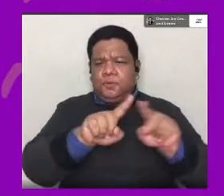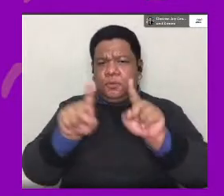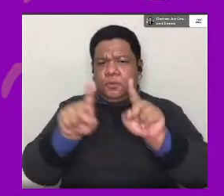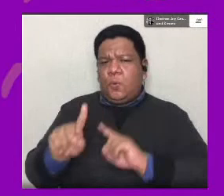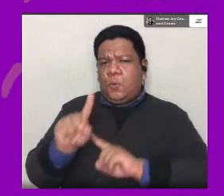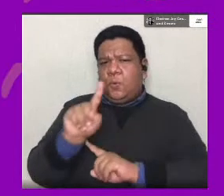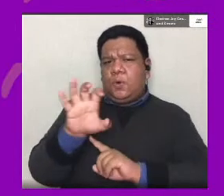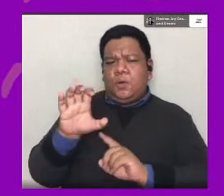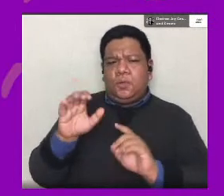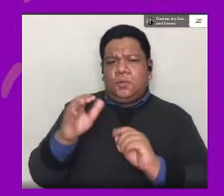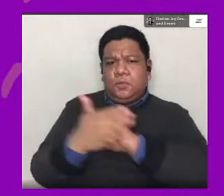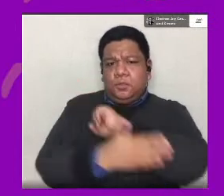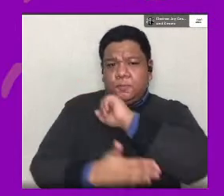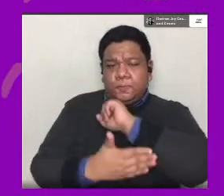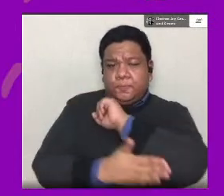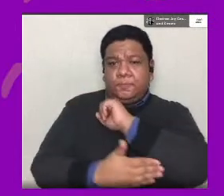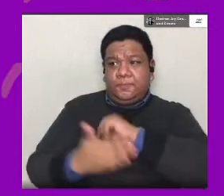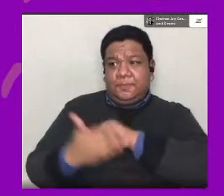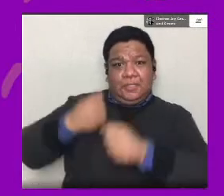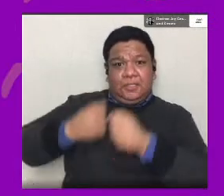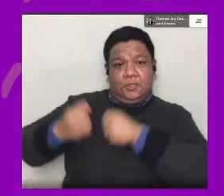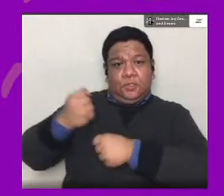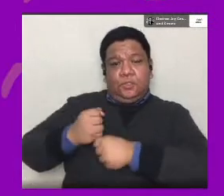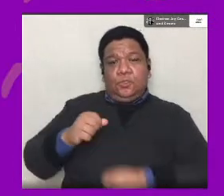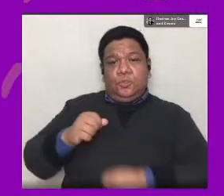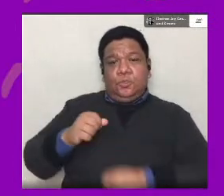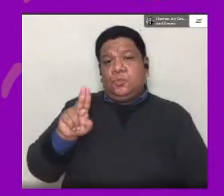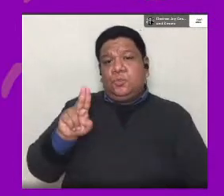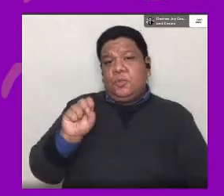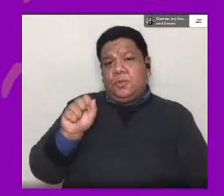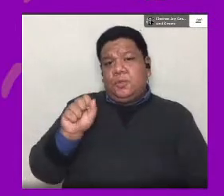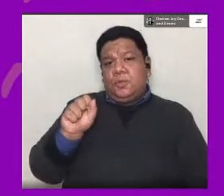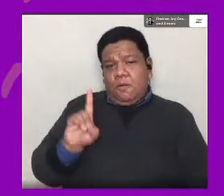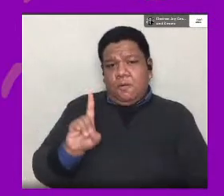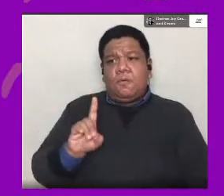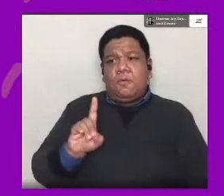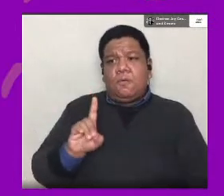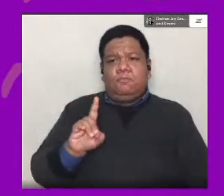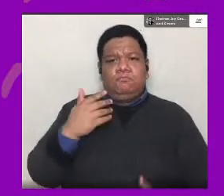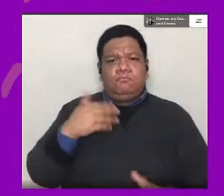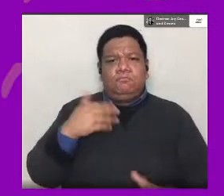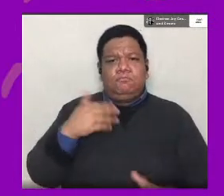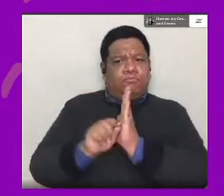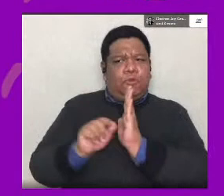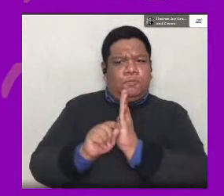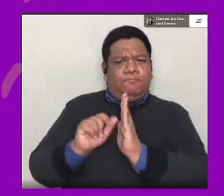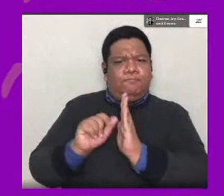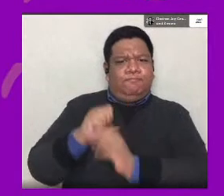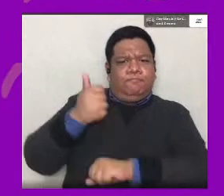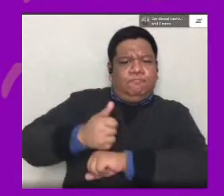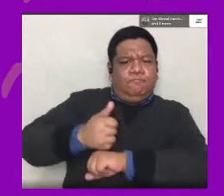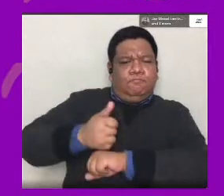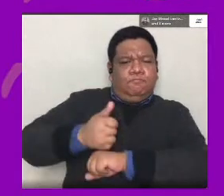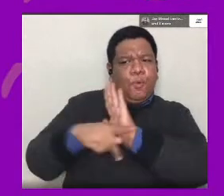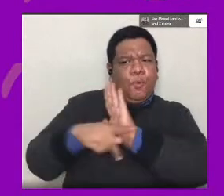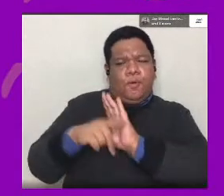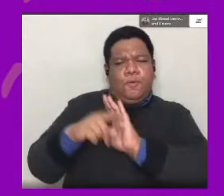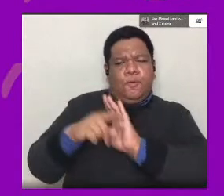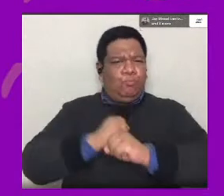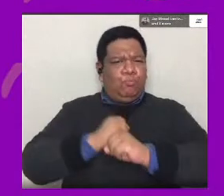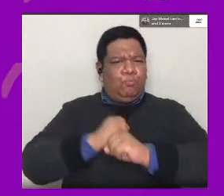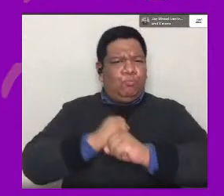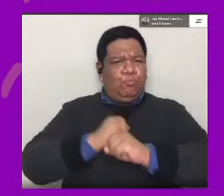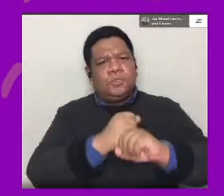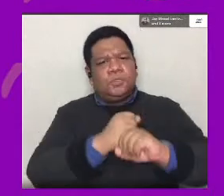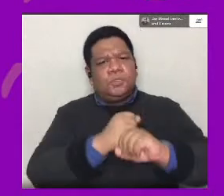Last year, USAID published the first policy on protection from sexual exploitation and abuse that